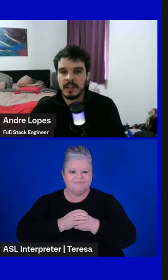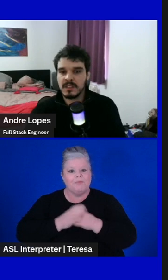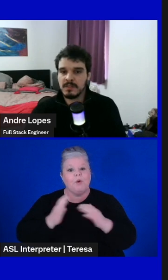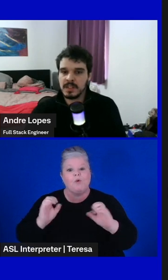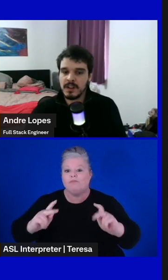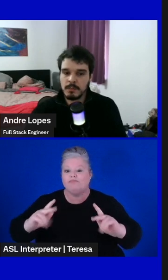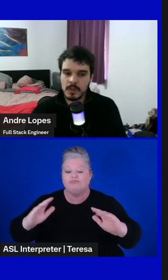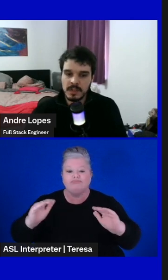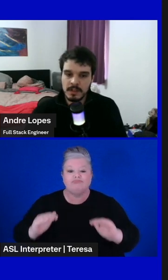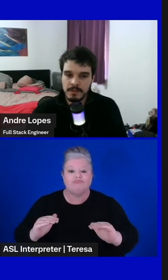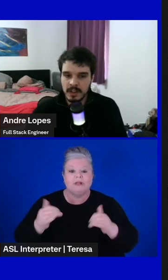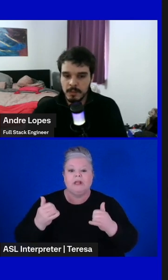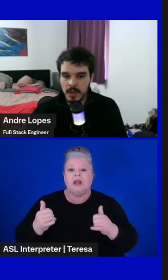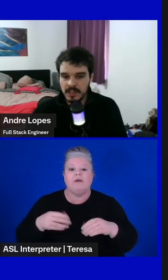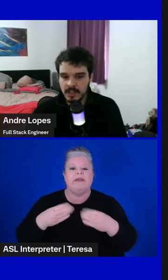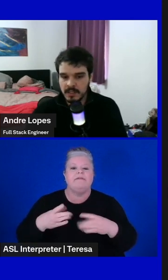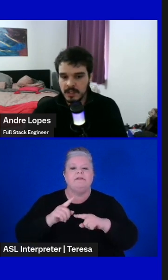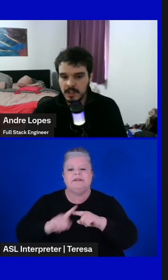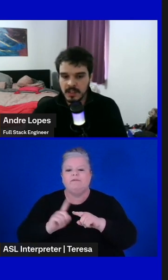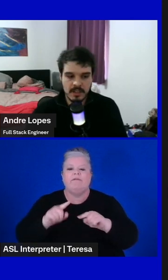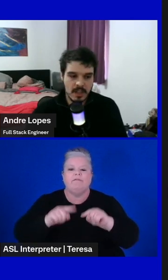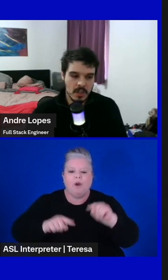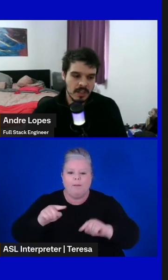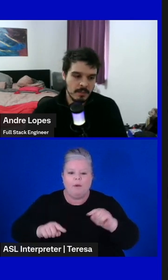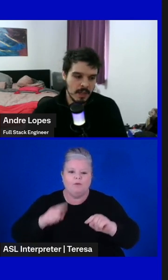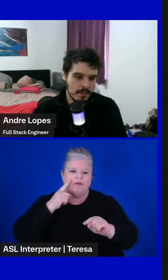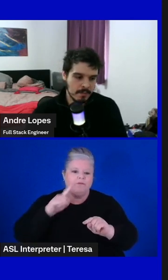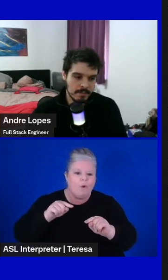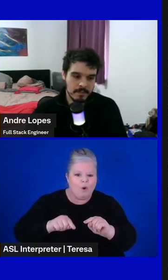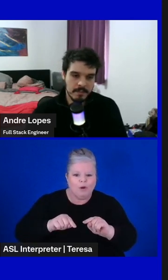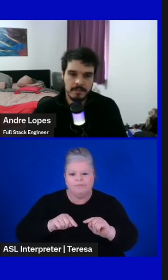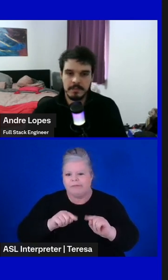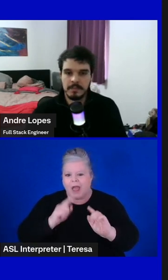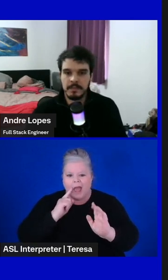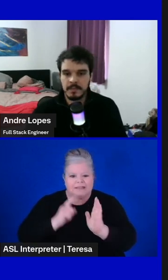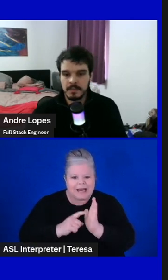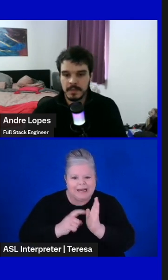Okay, let's give some variables here for email identity and destination email.